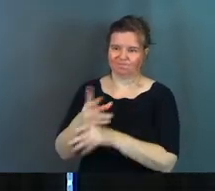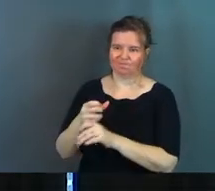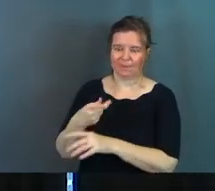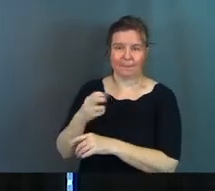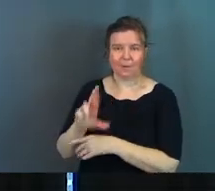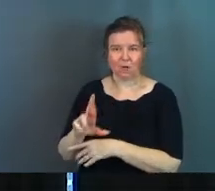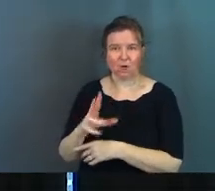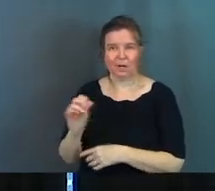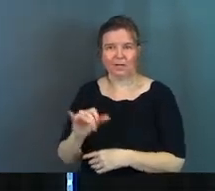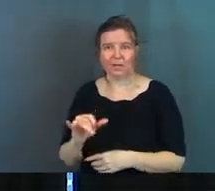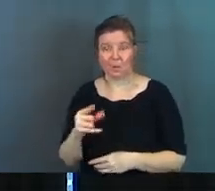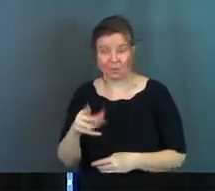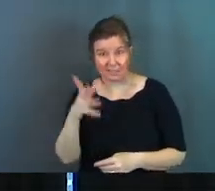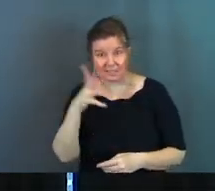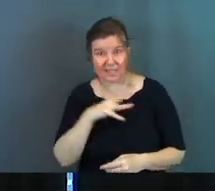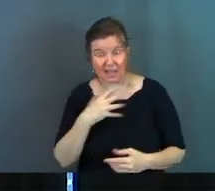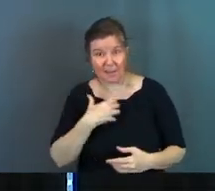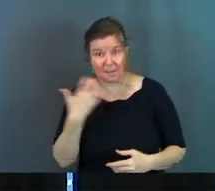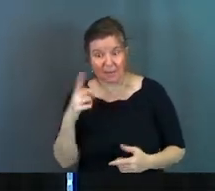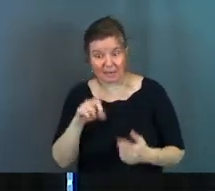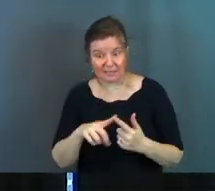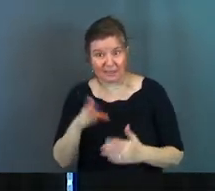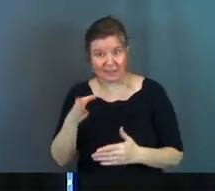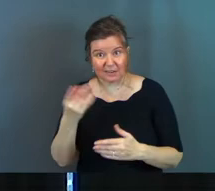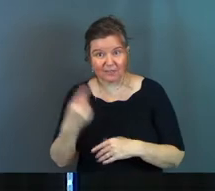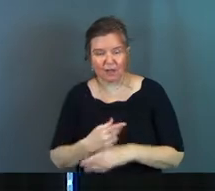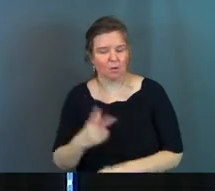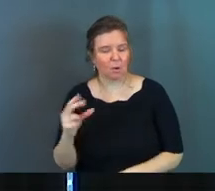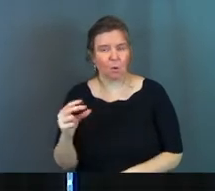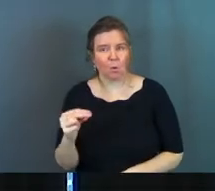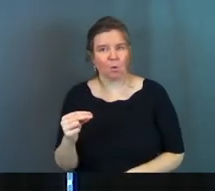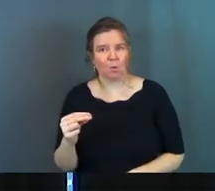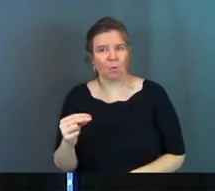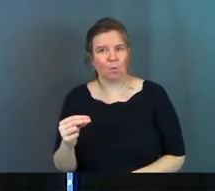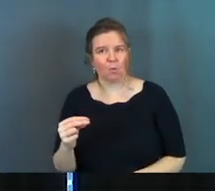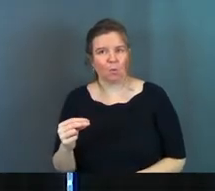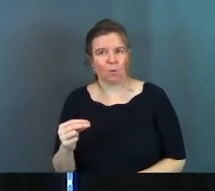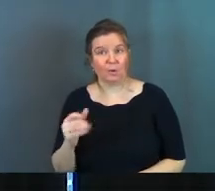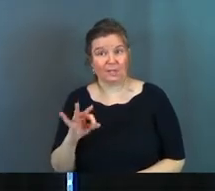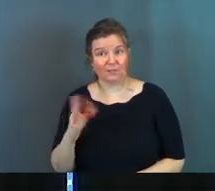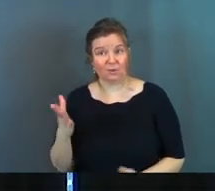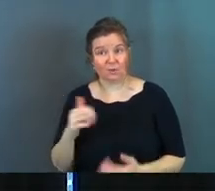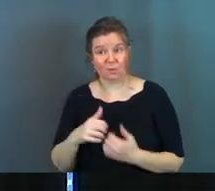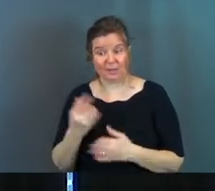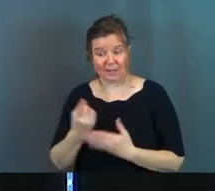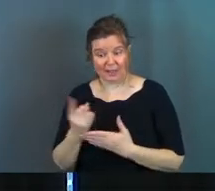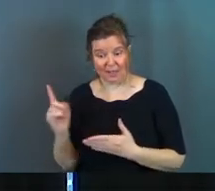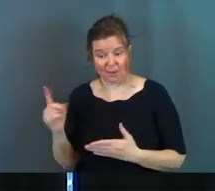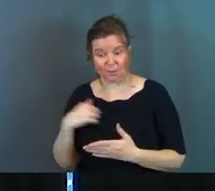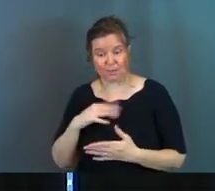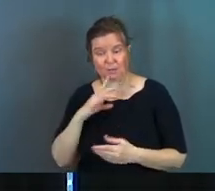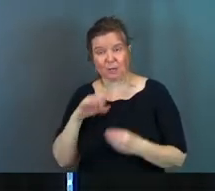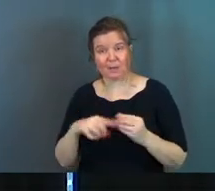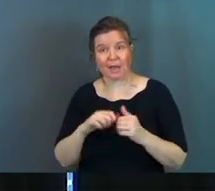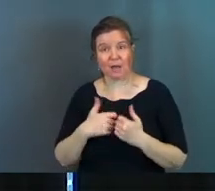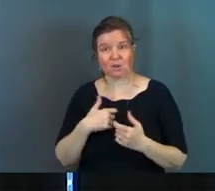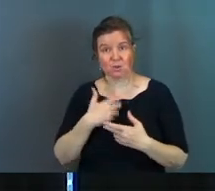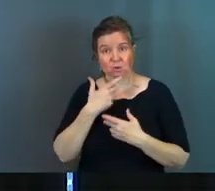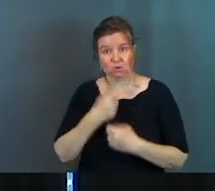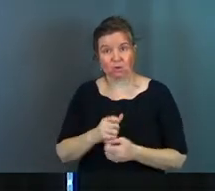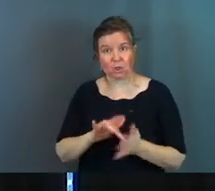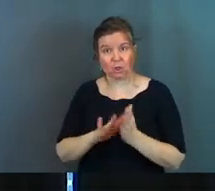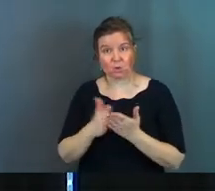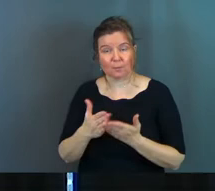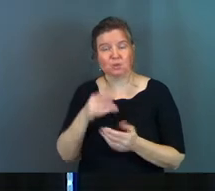after Peter. And it's like, were these guys mad until the end of their days? No, they weren't. If you were here with us last week and we were talking about how you can trust